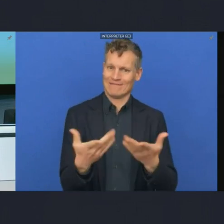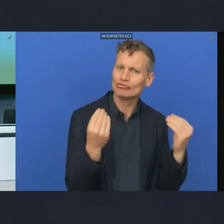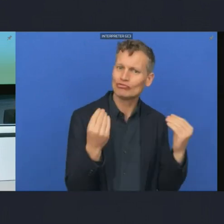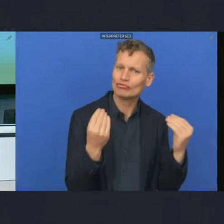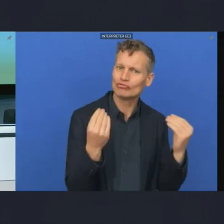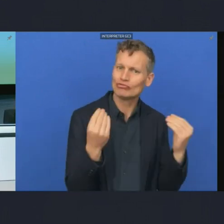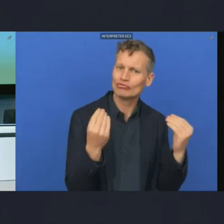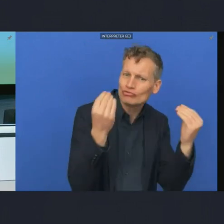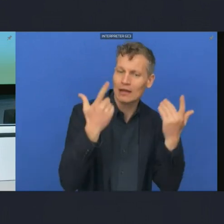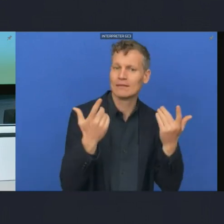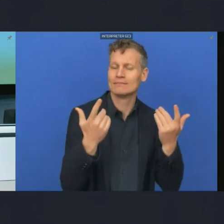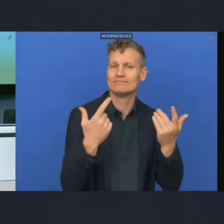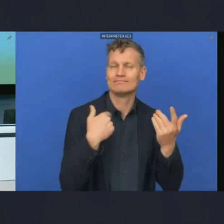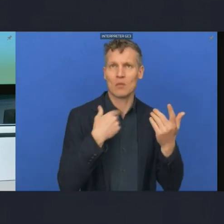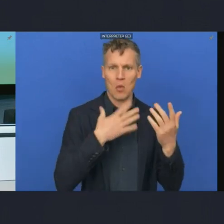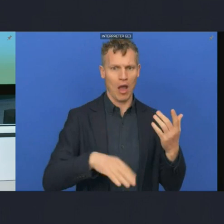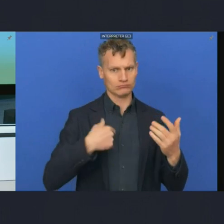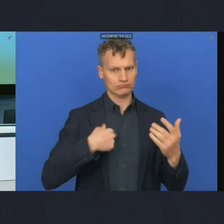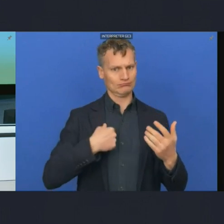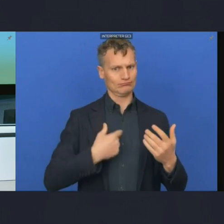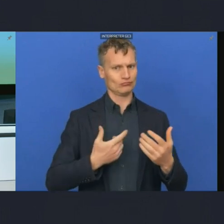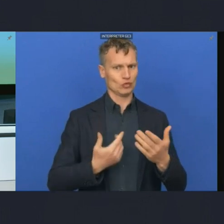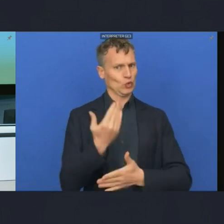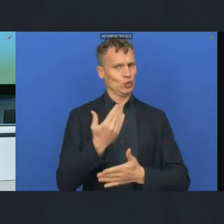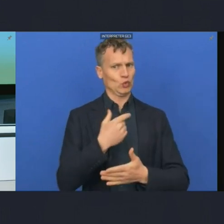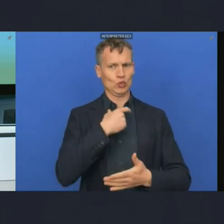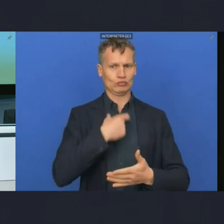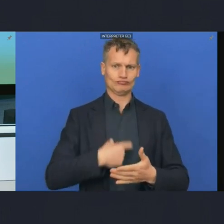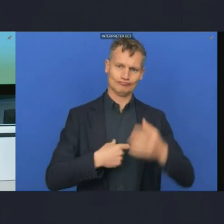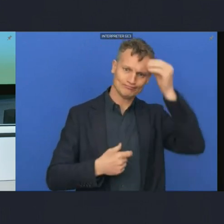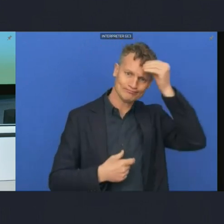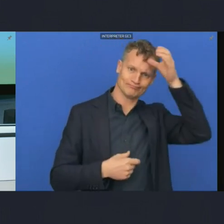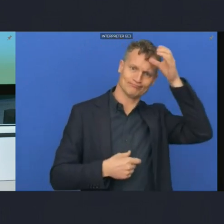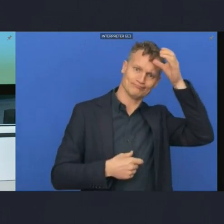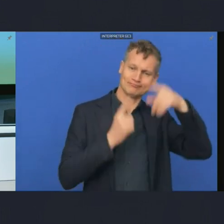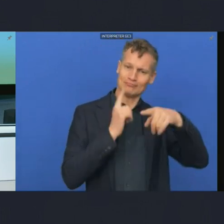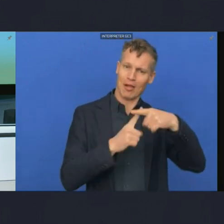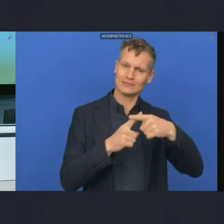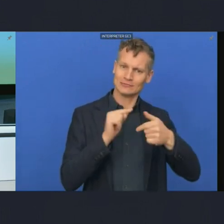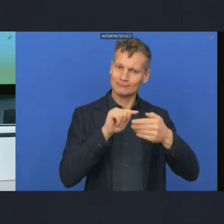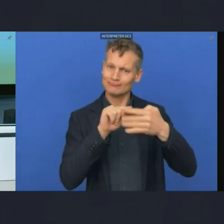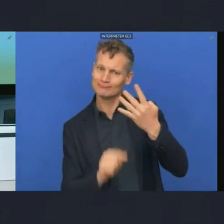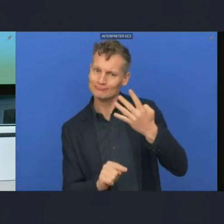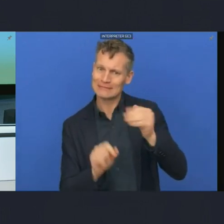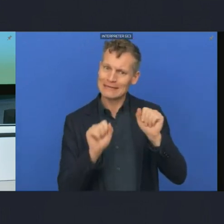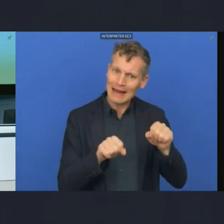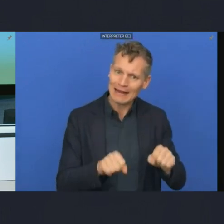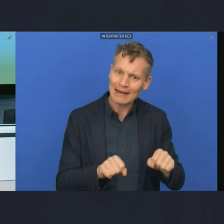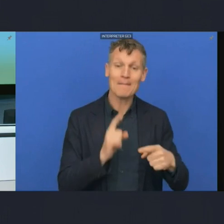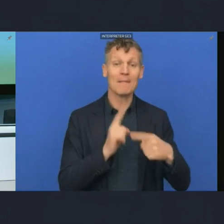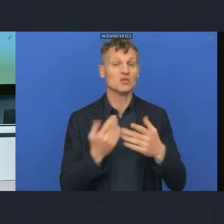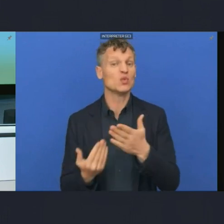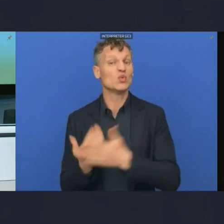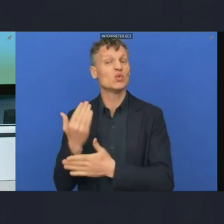new skills and competencies, as well as creating new digital tools for sports. And as